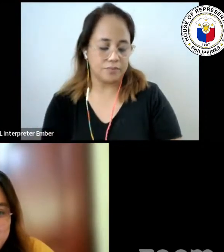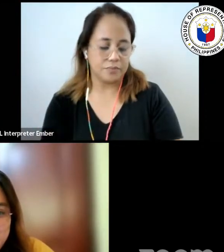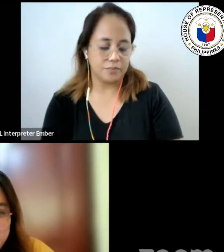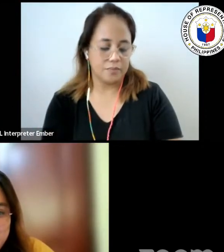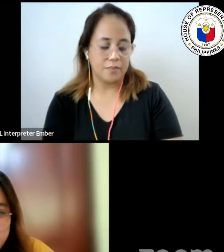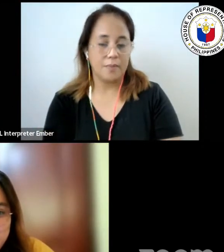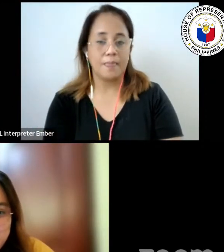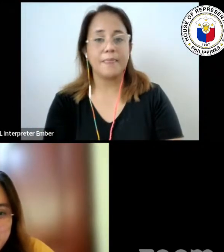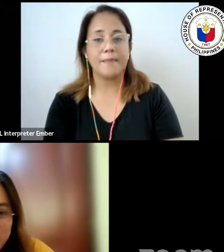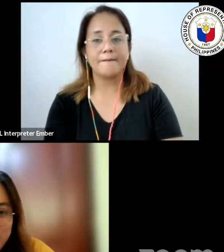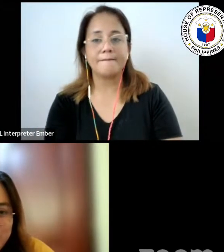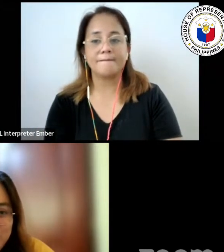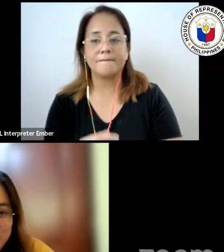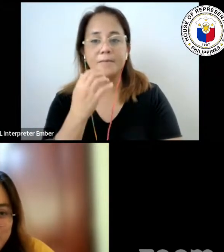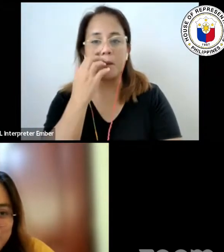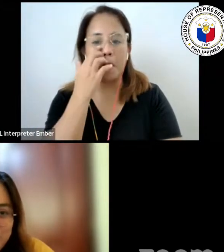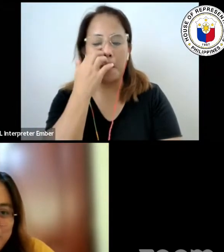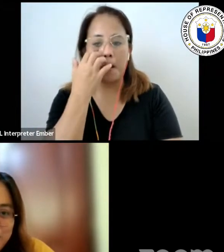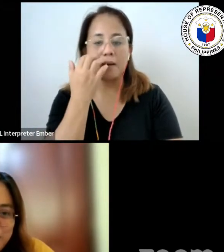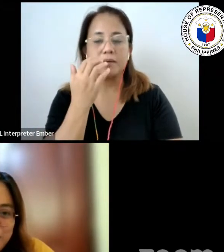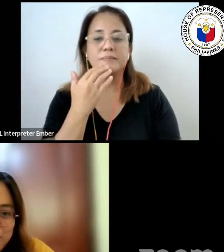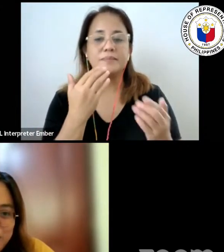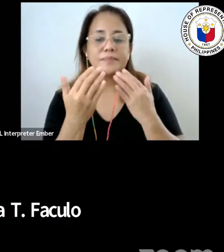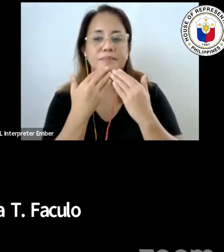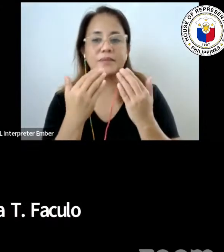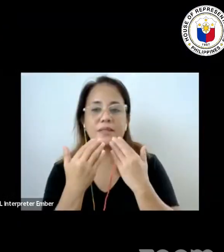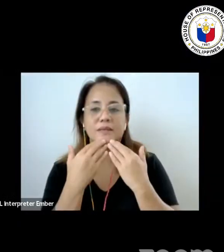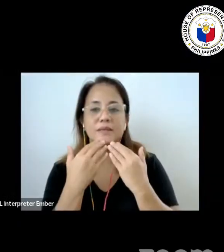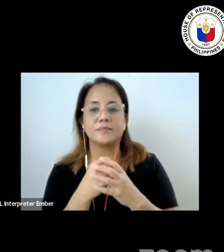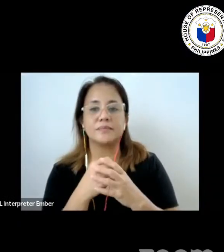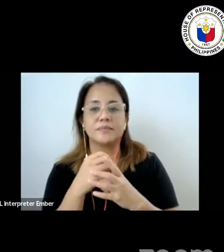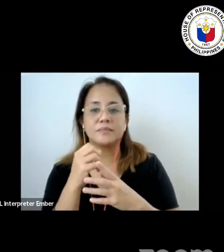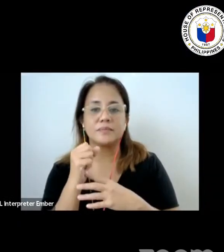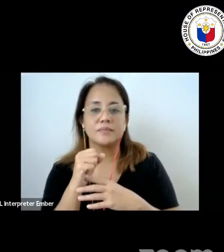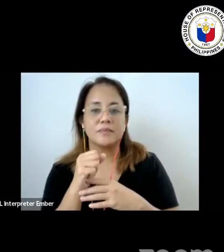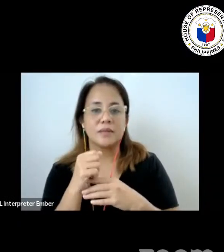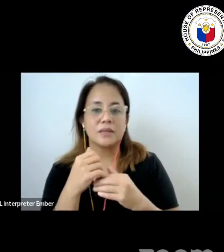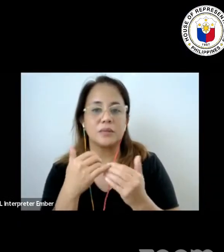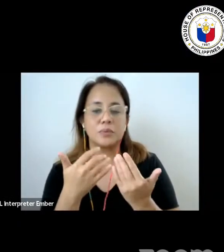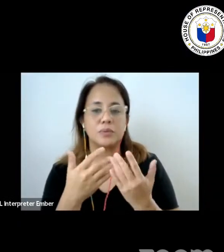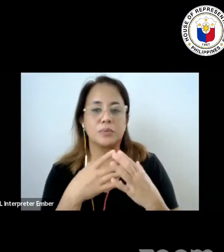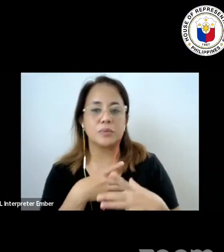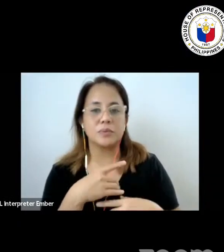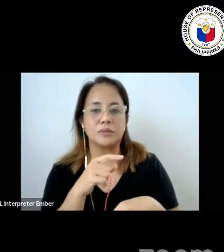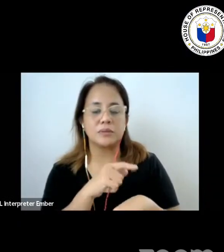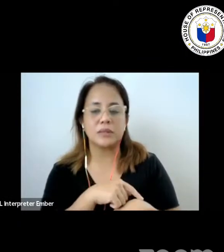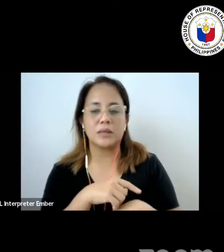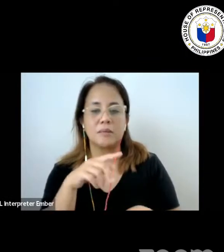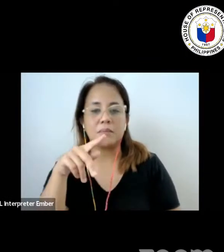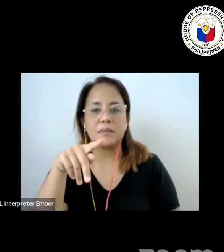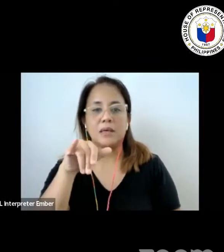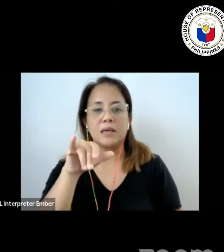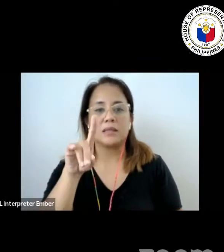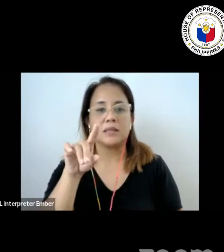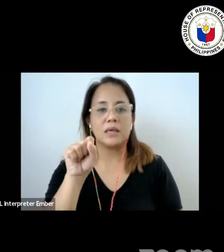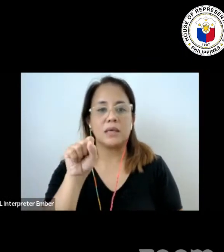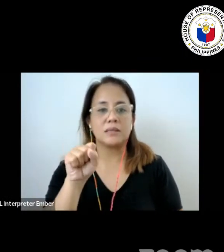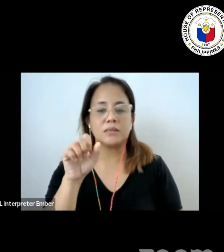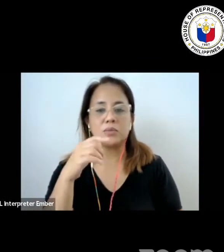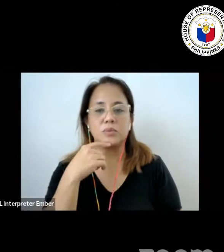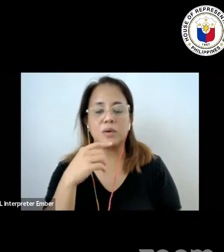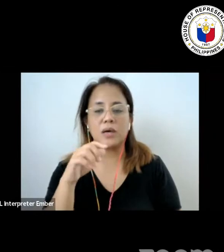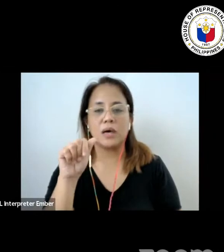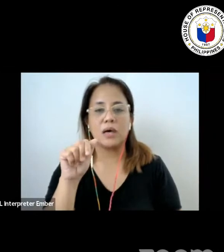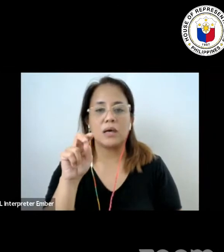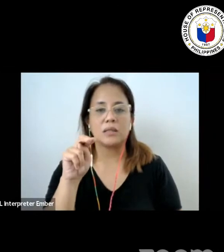you, Dr. Soraya Fajulo. In the interest of time, PIDS, Dr.